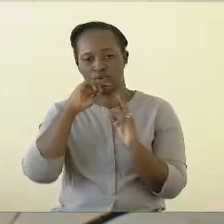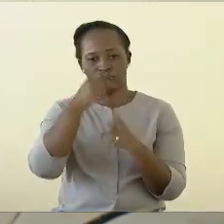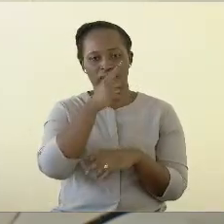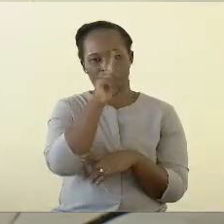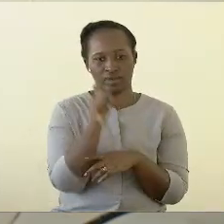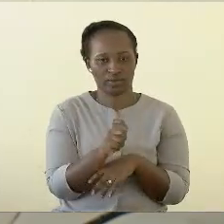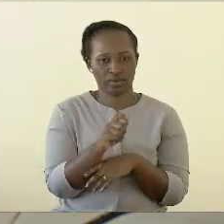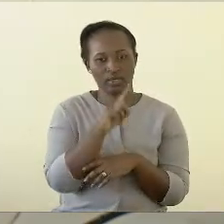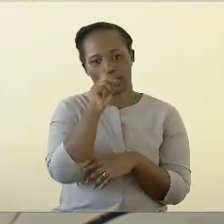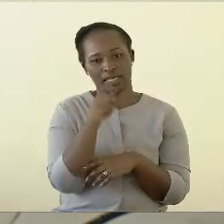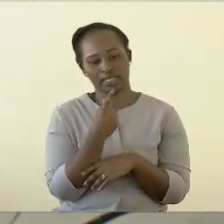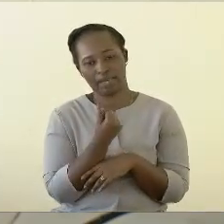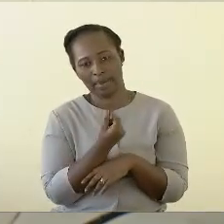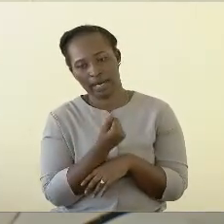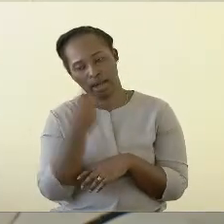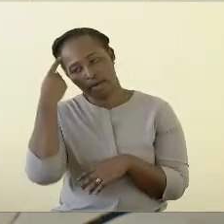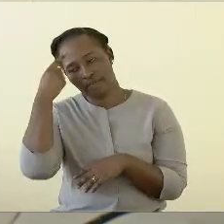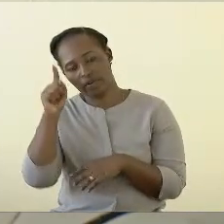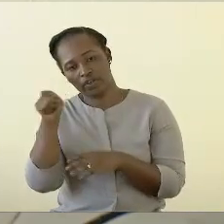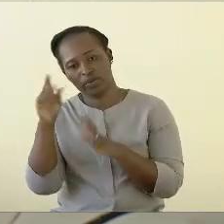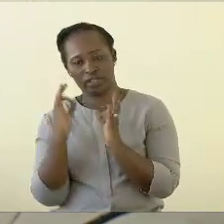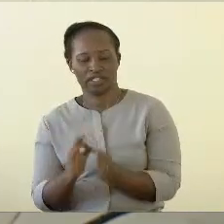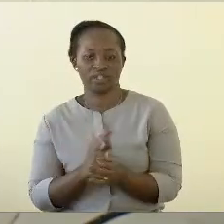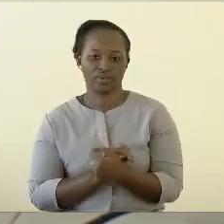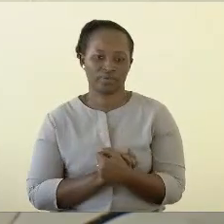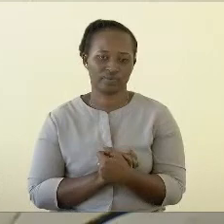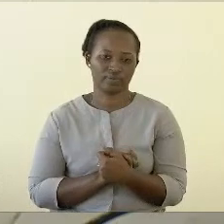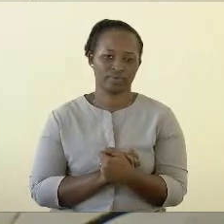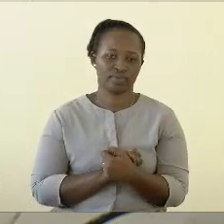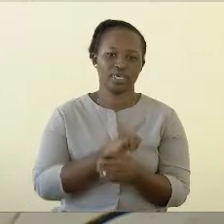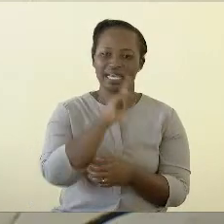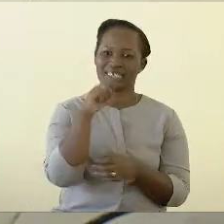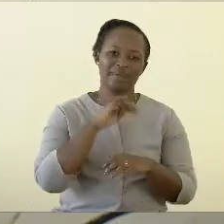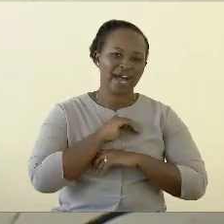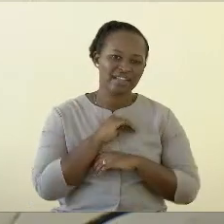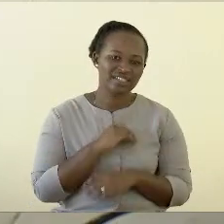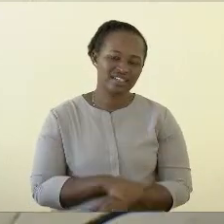The money for the item. Is it worth it?